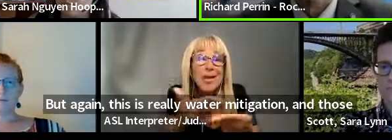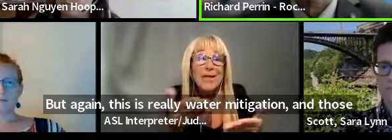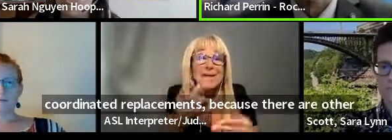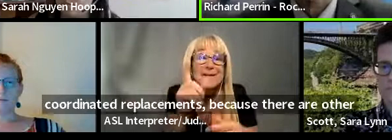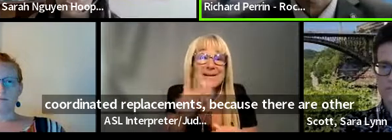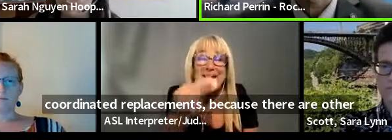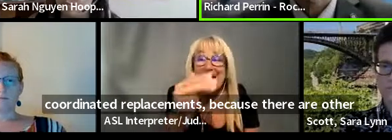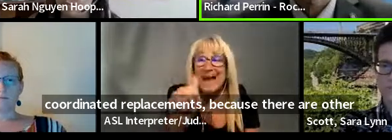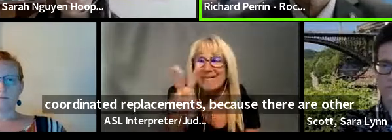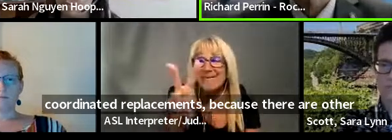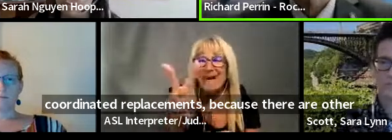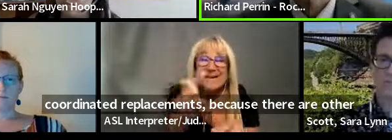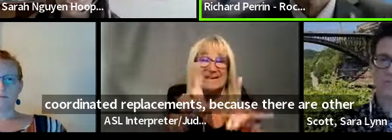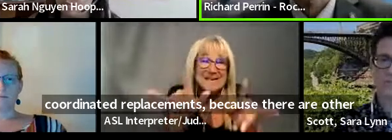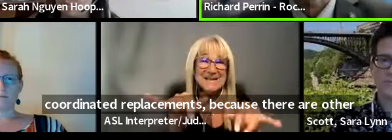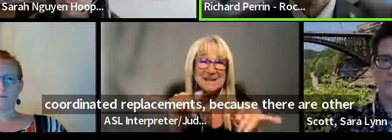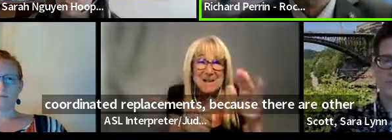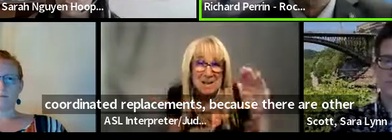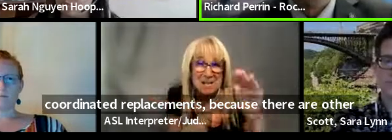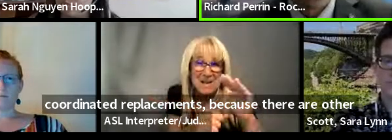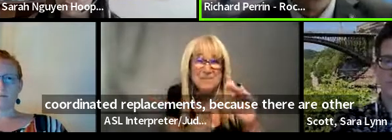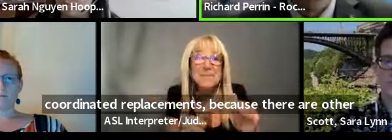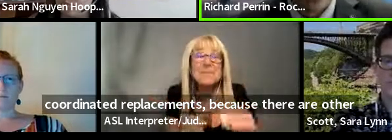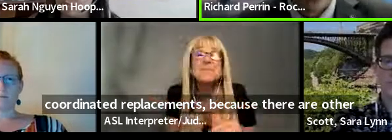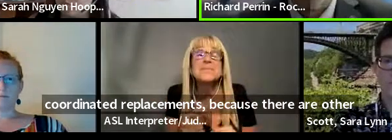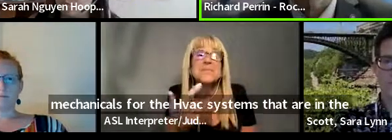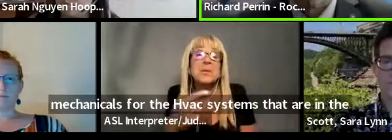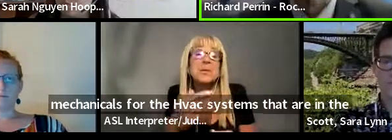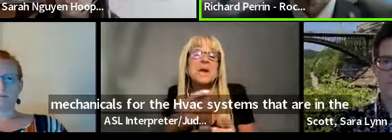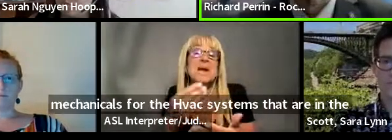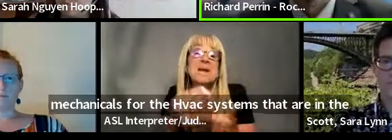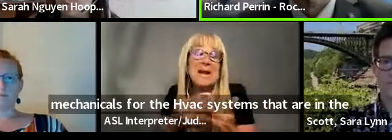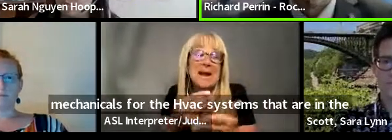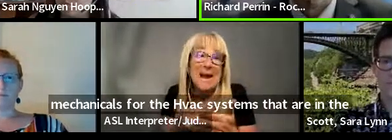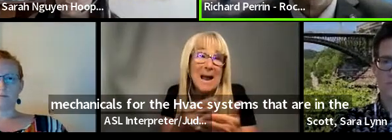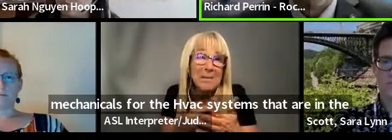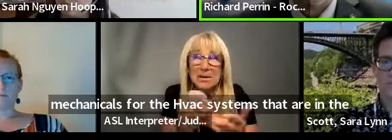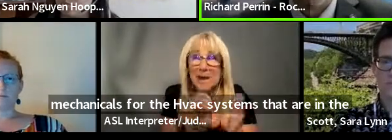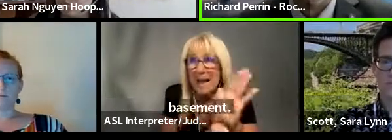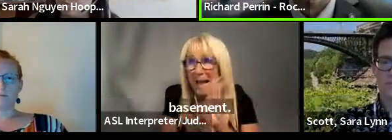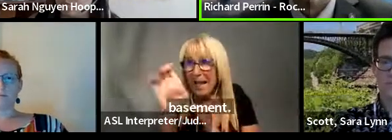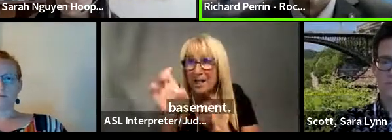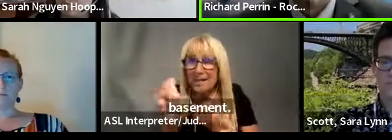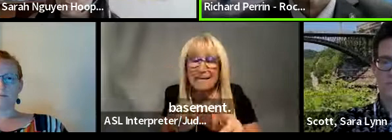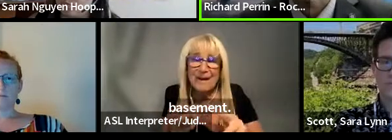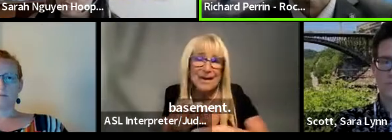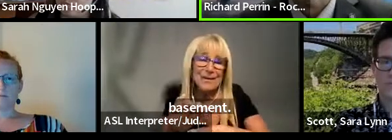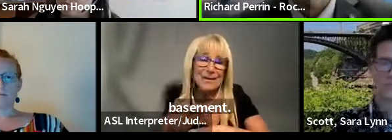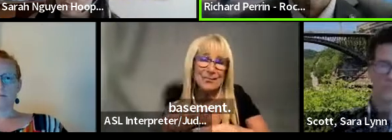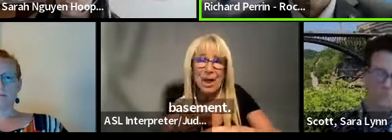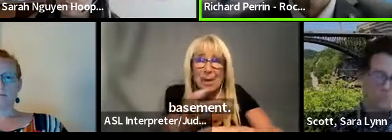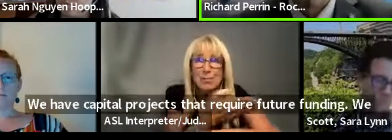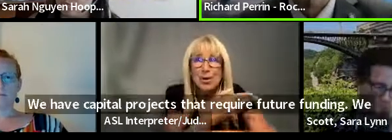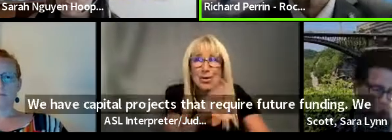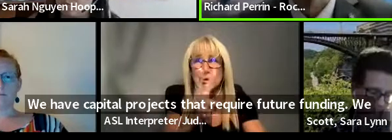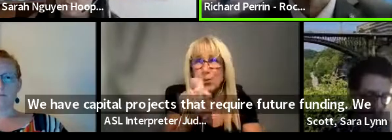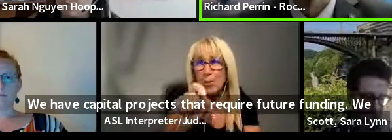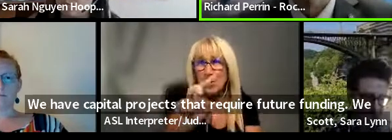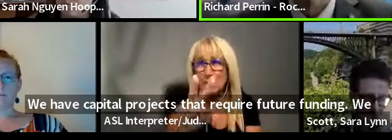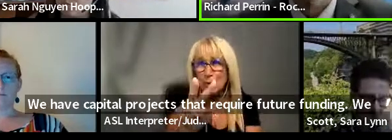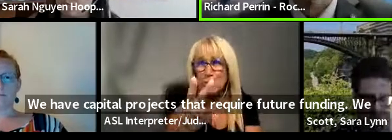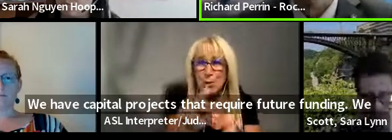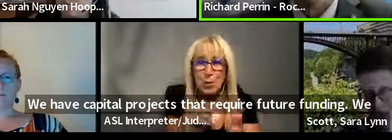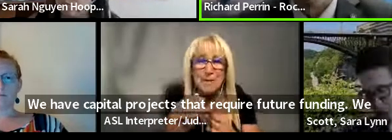that are in the basement. We have capital projects that require future funding. We have elevator upgrades at about $2.2 million, and that would be